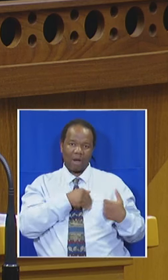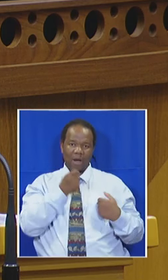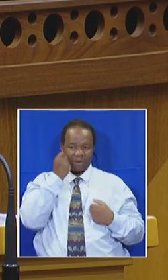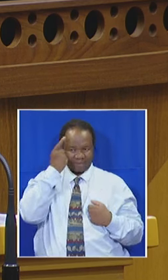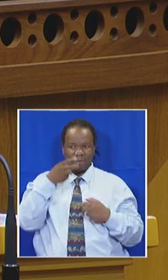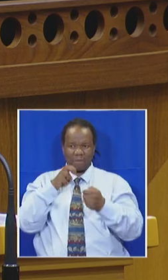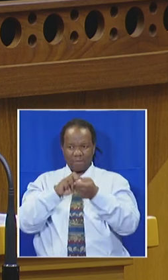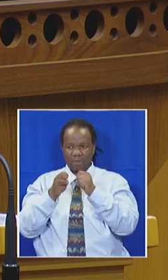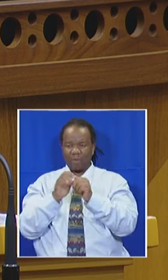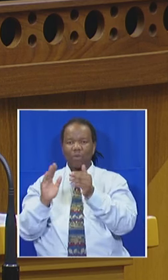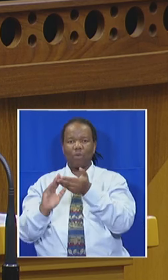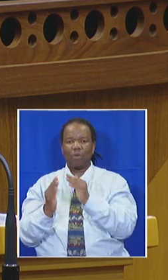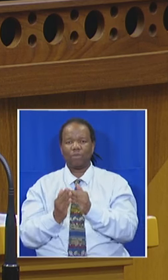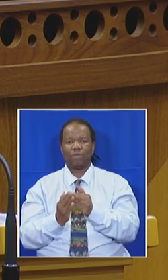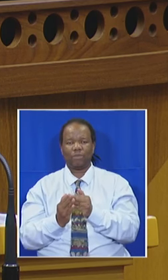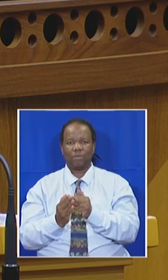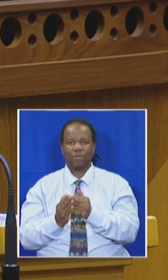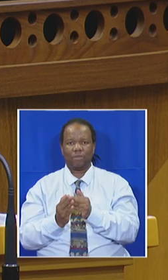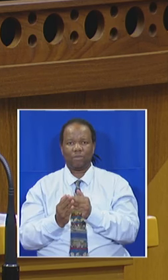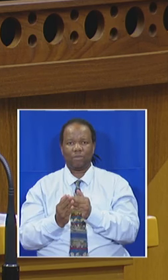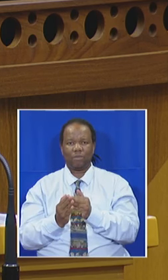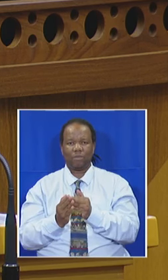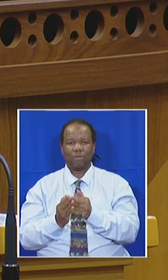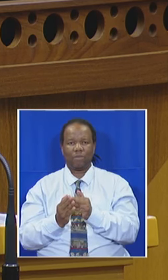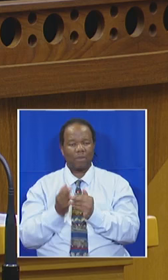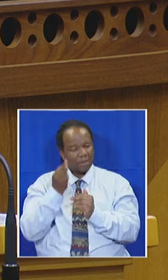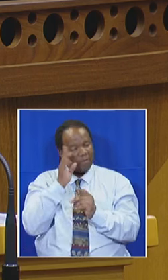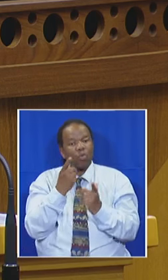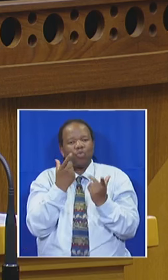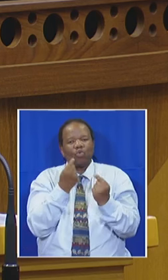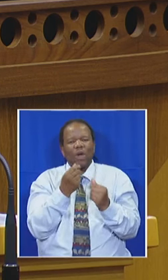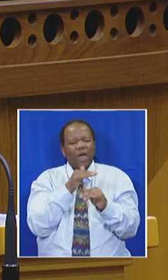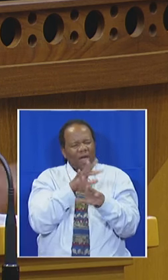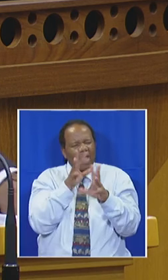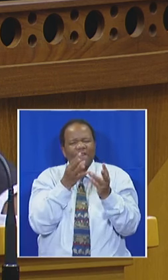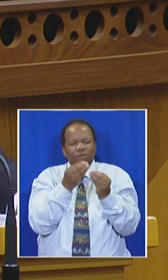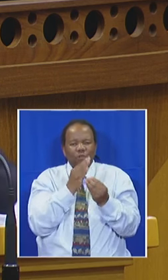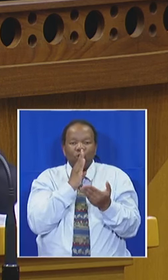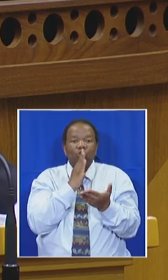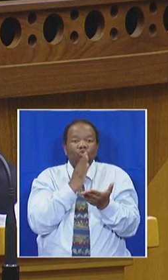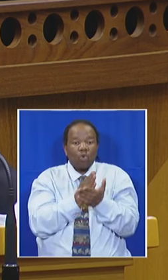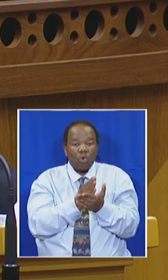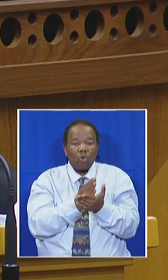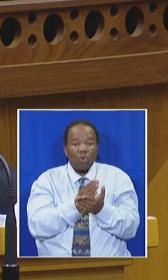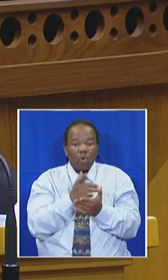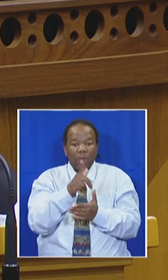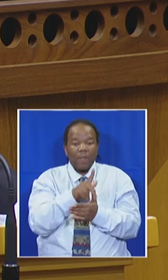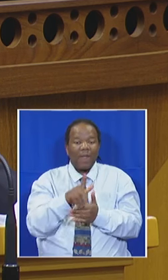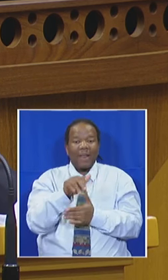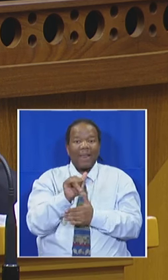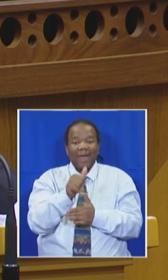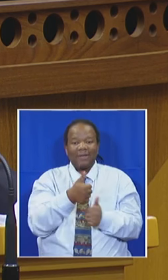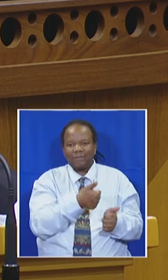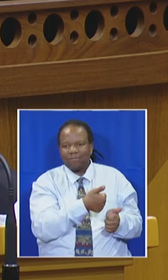And will do all in its power to ensure that land is returned to the people.